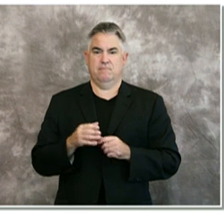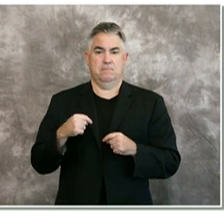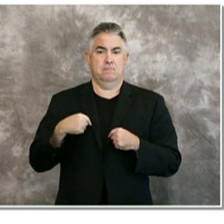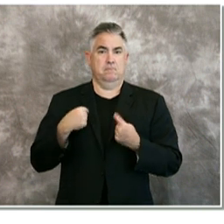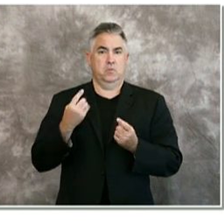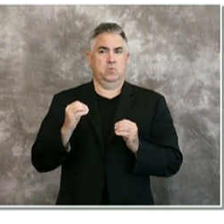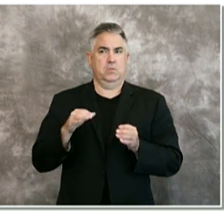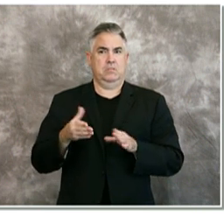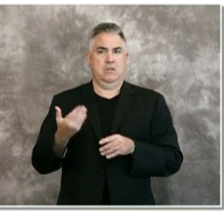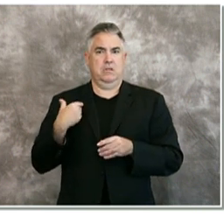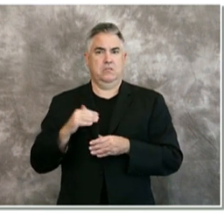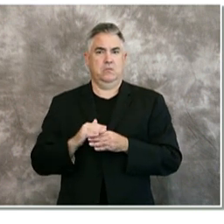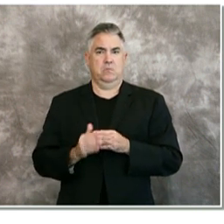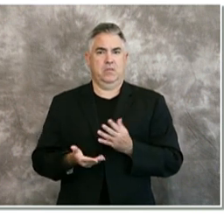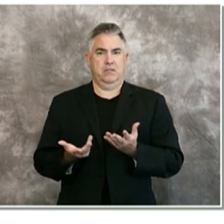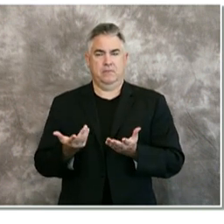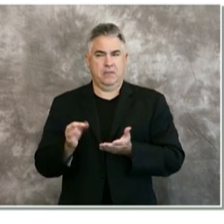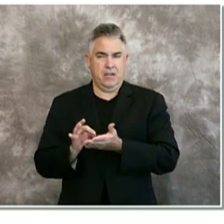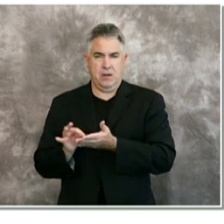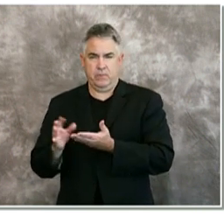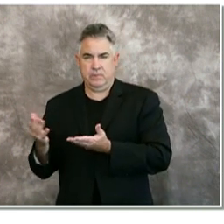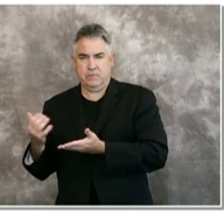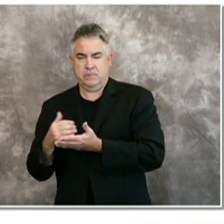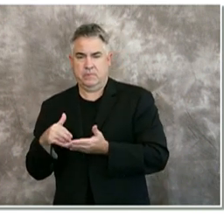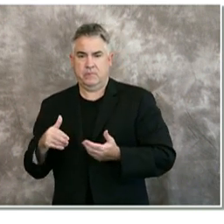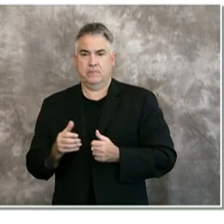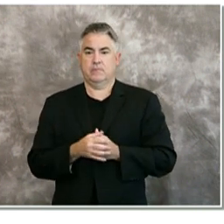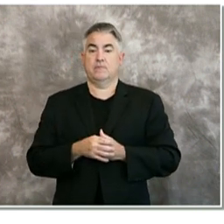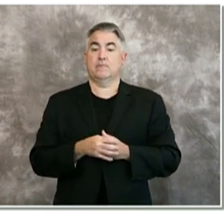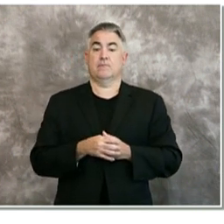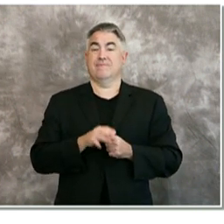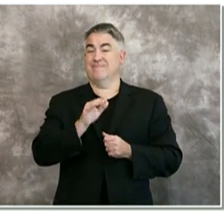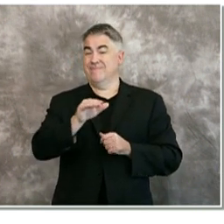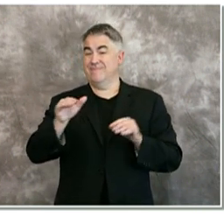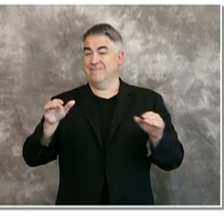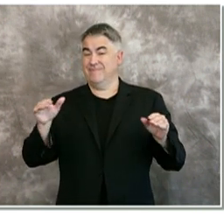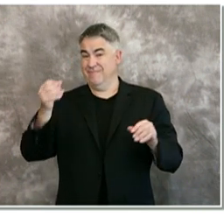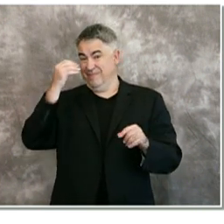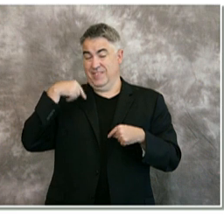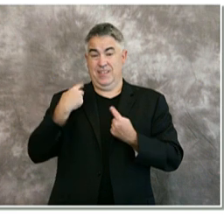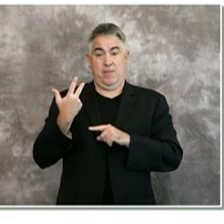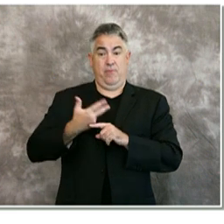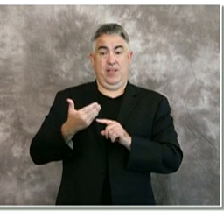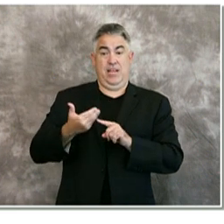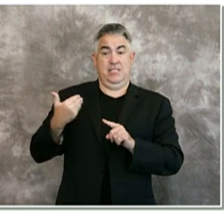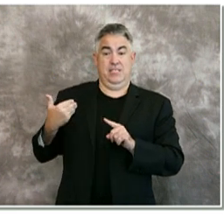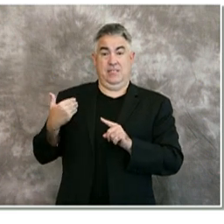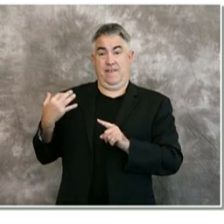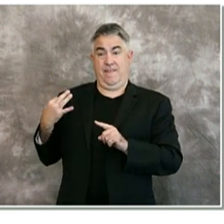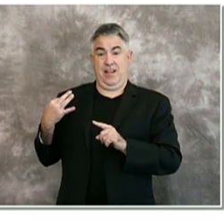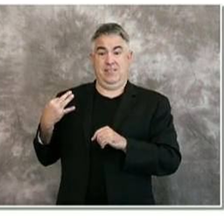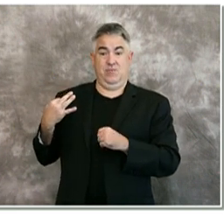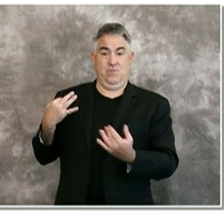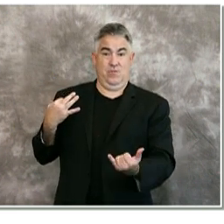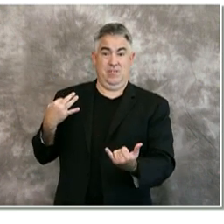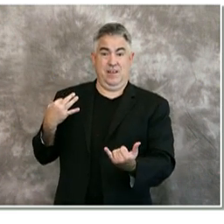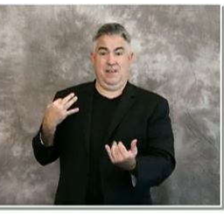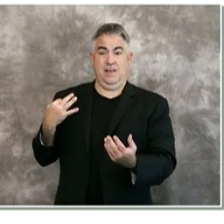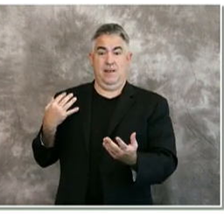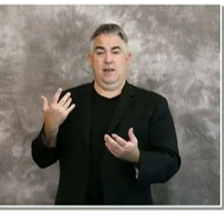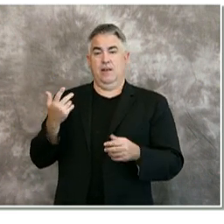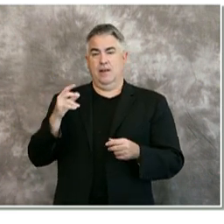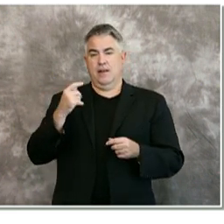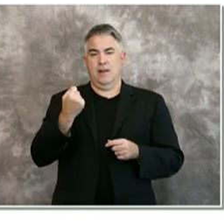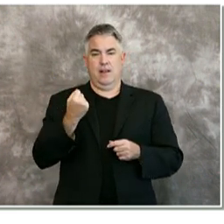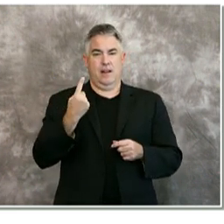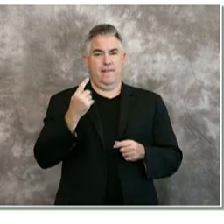weekend. As a reminder, over the past 3 days, from Friday through 11:59 Sunday, the